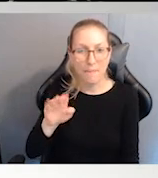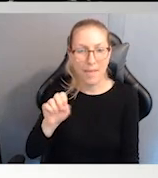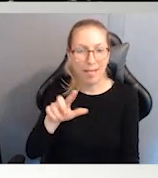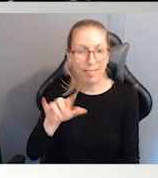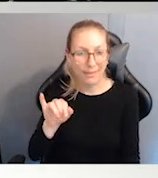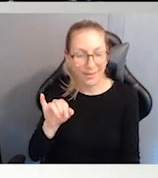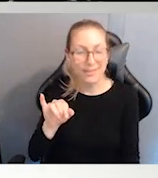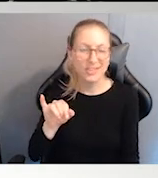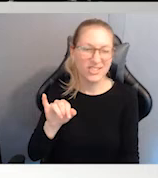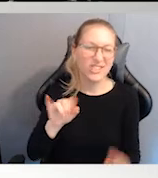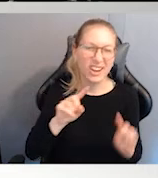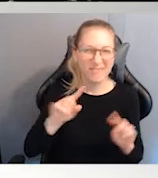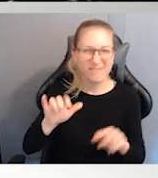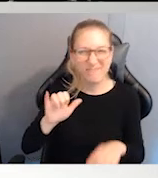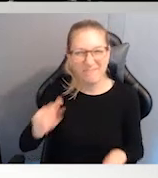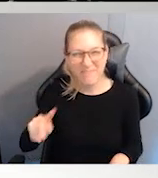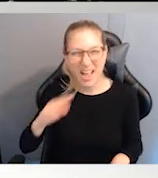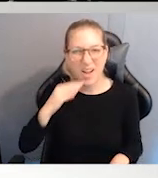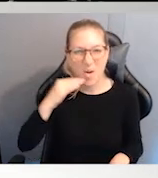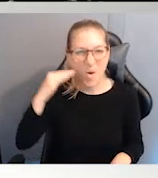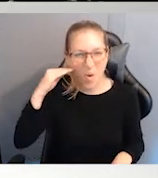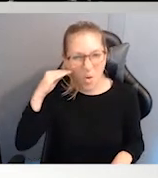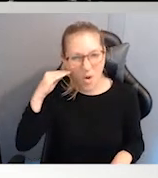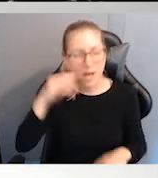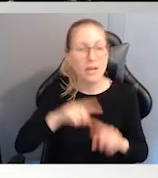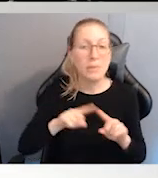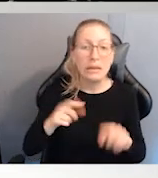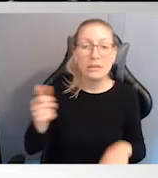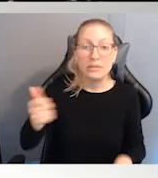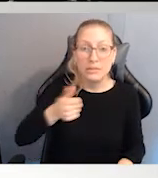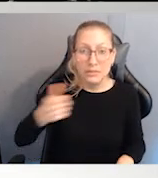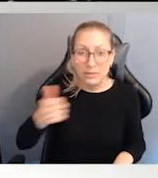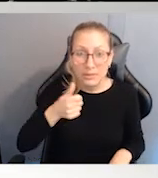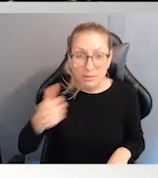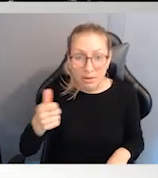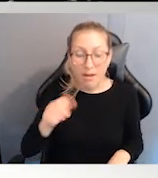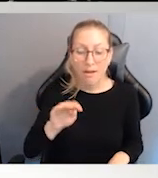the Transportation Board of Barton County,